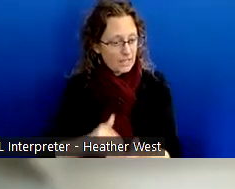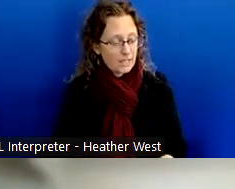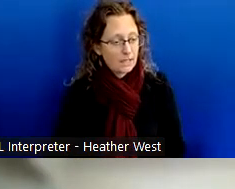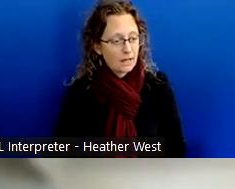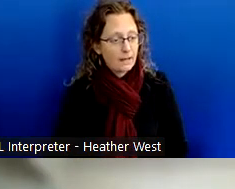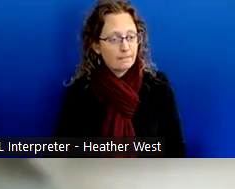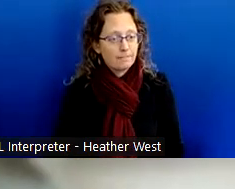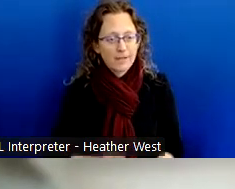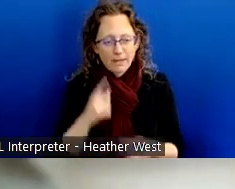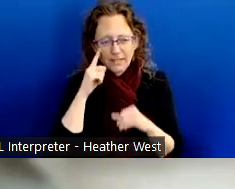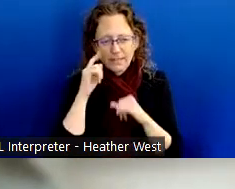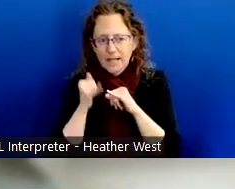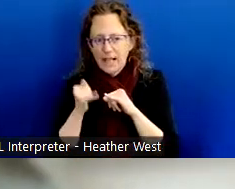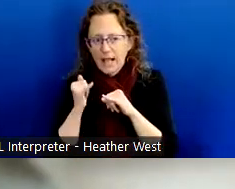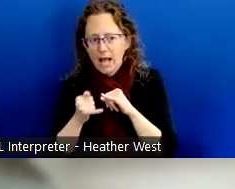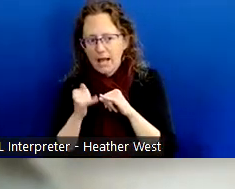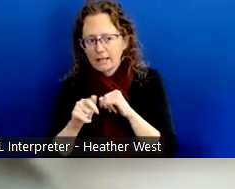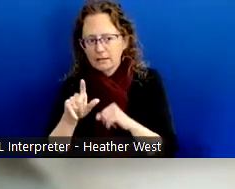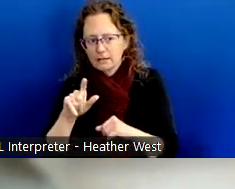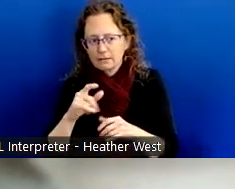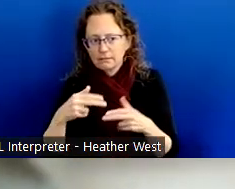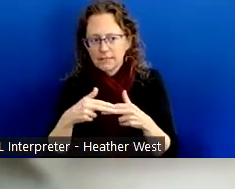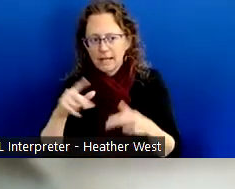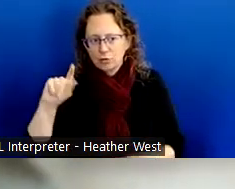last slide. I think it's 20.